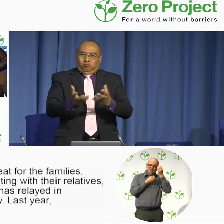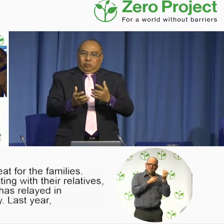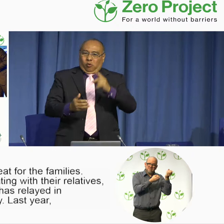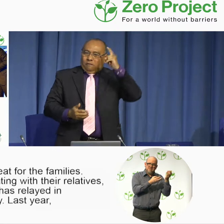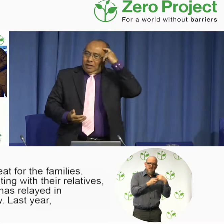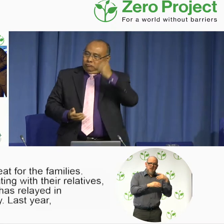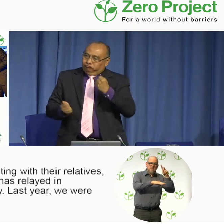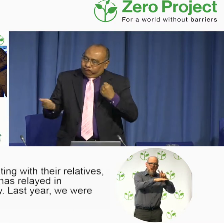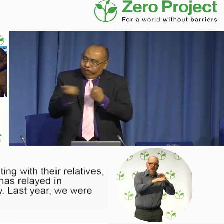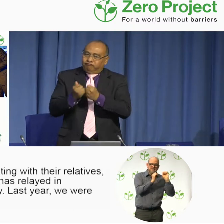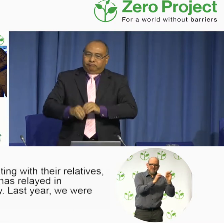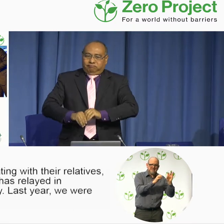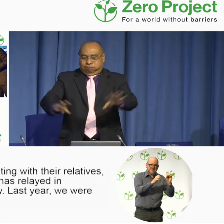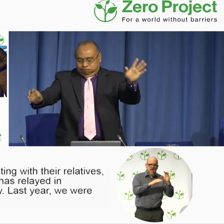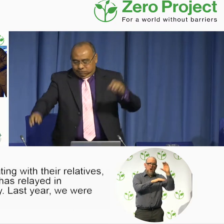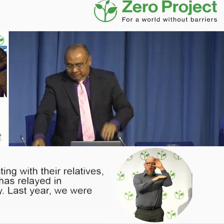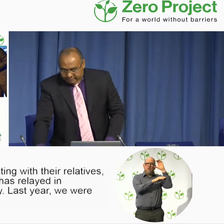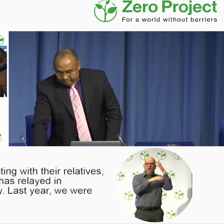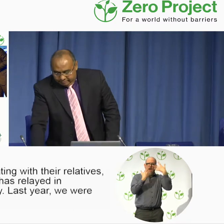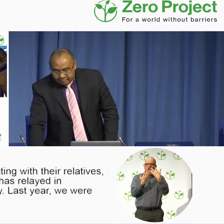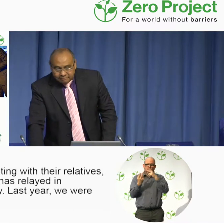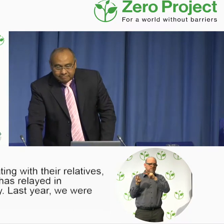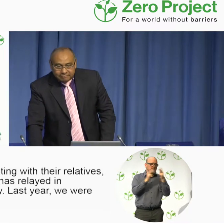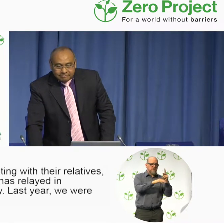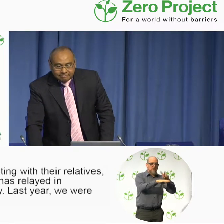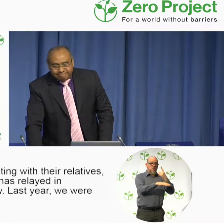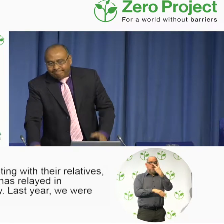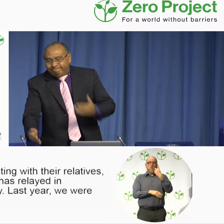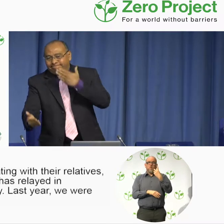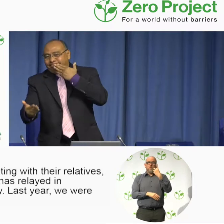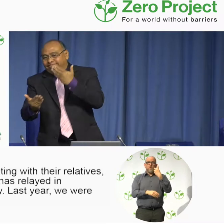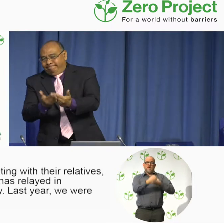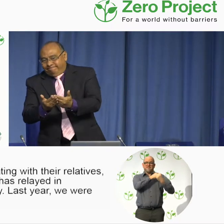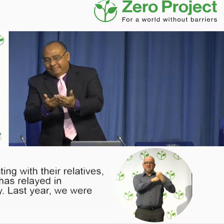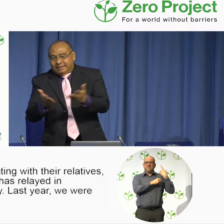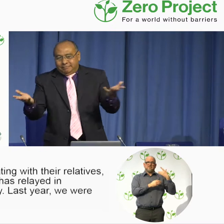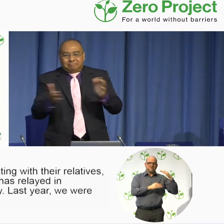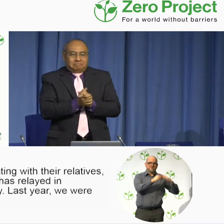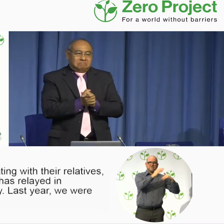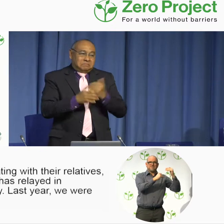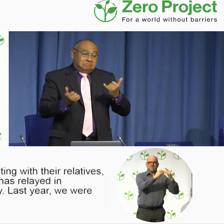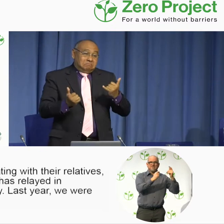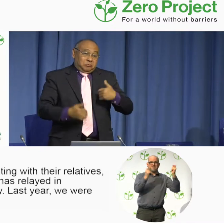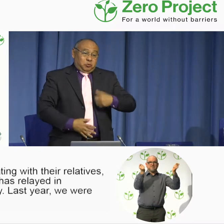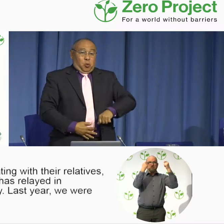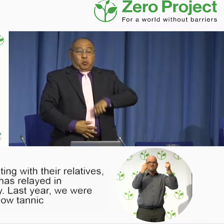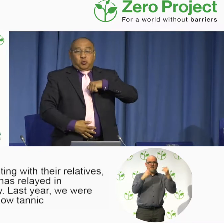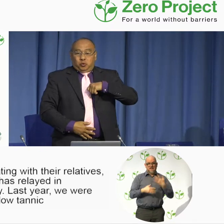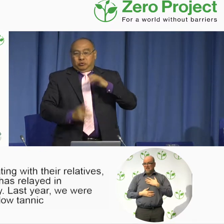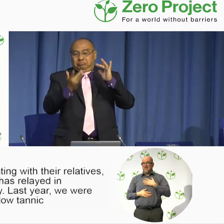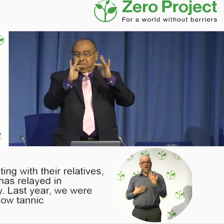Last year, we were celebrating our 15th anniversary, and the Ministry of ICTs has emitted